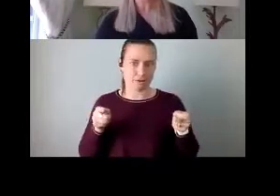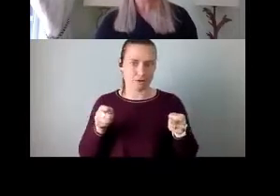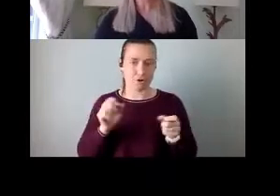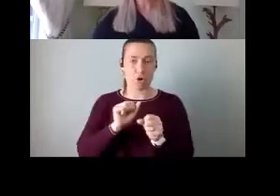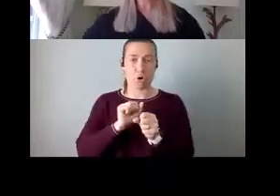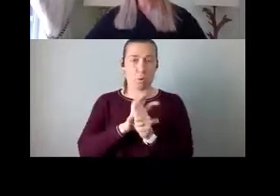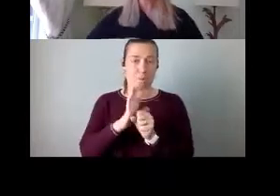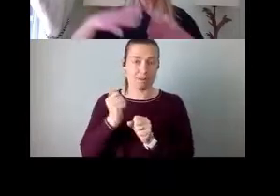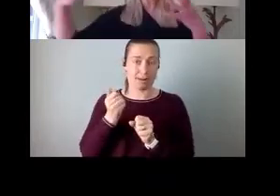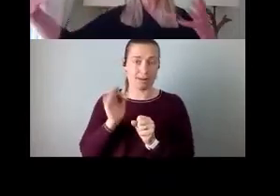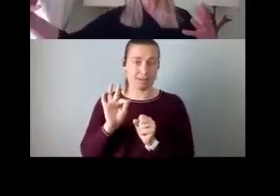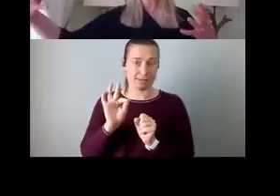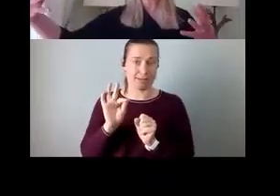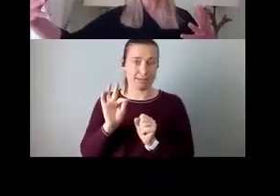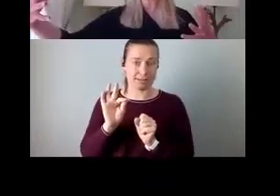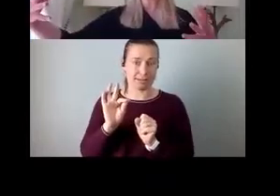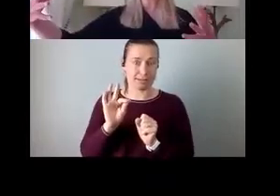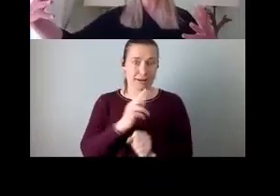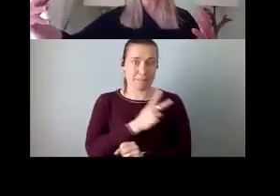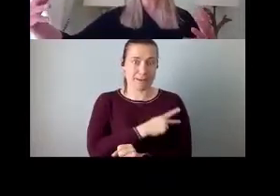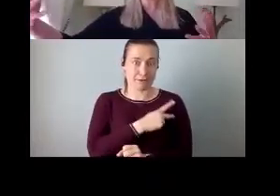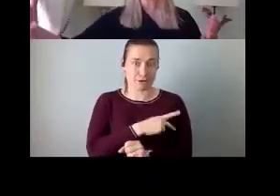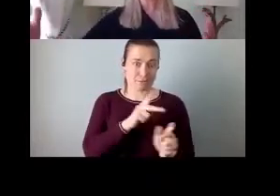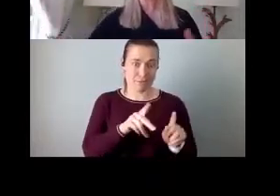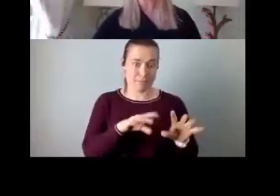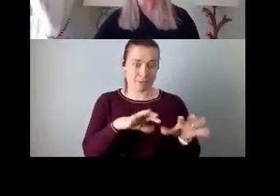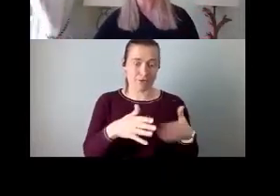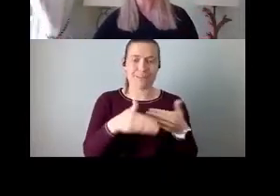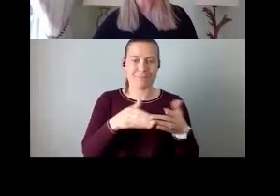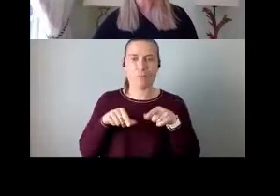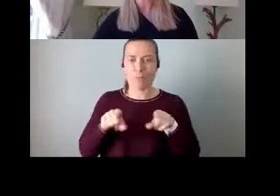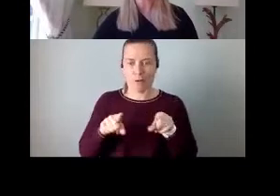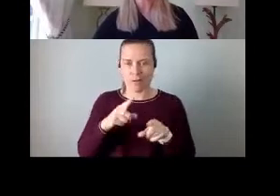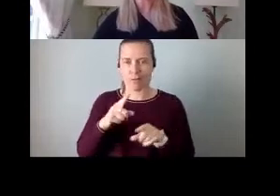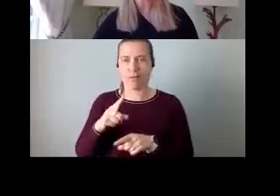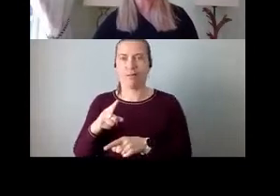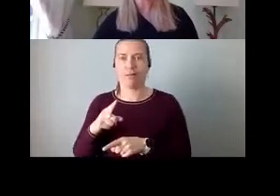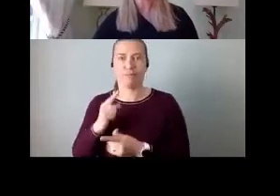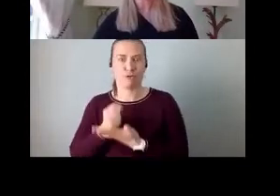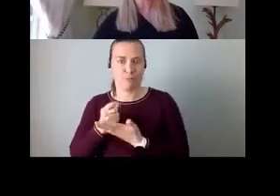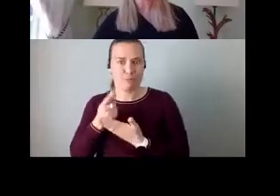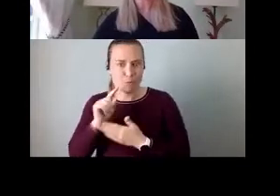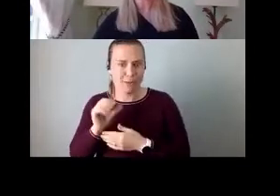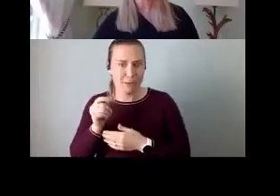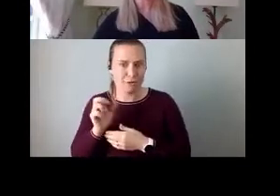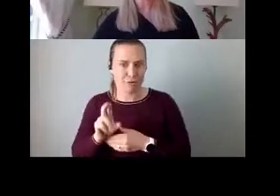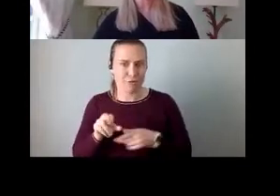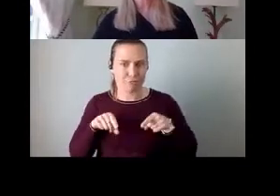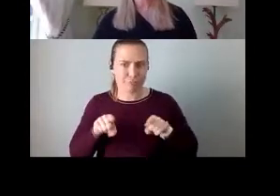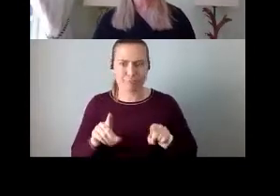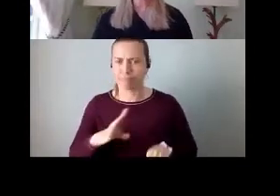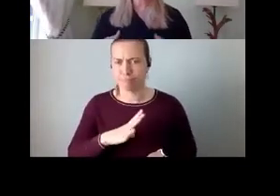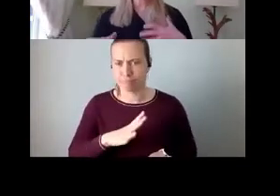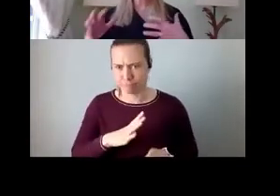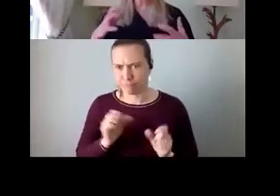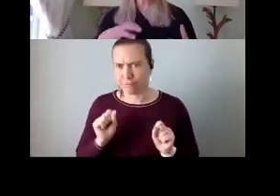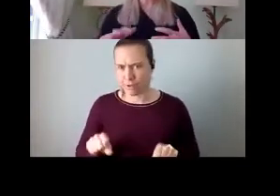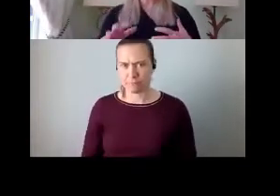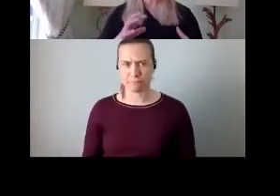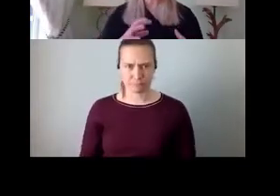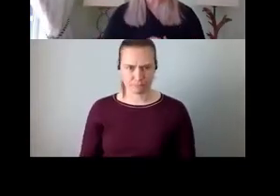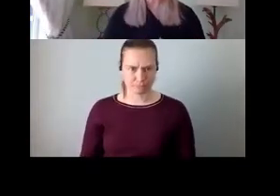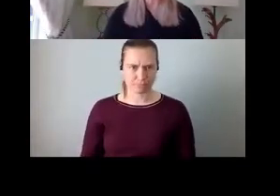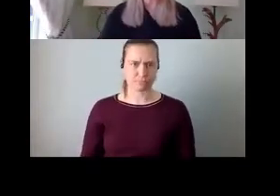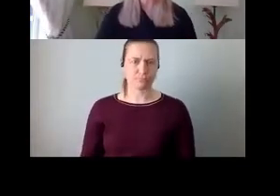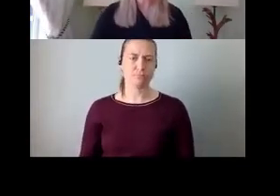population, even though they may be undergoing simultaneous treatment for cancer. And this leads me to